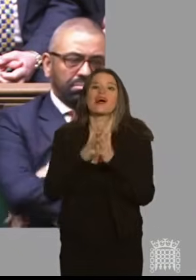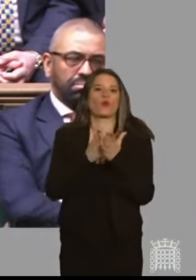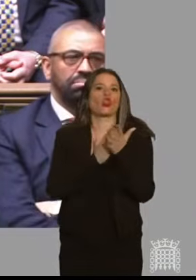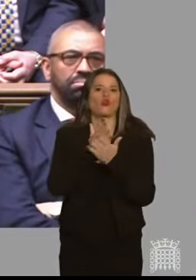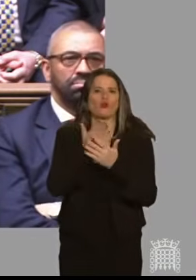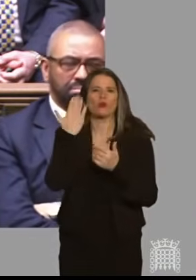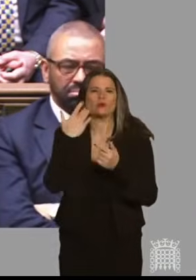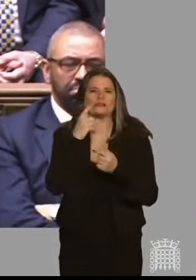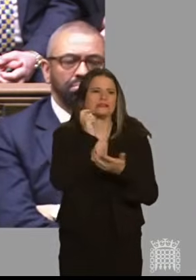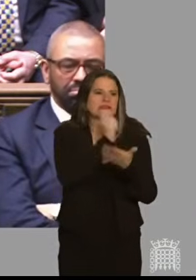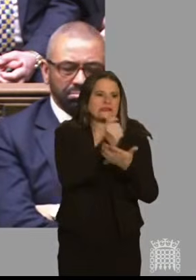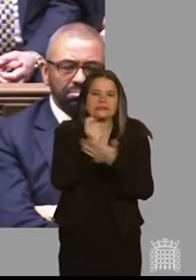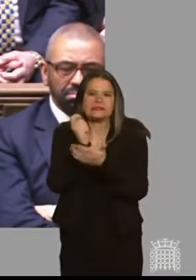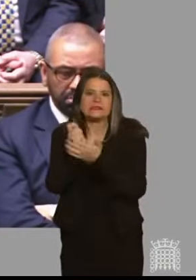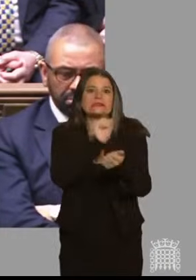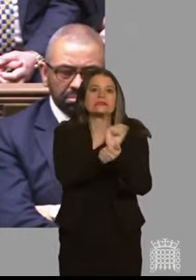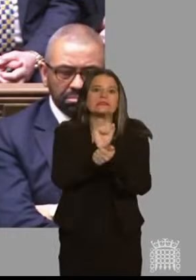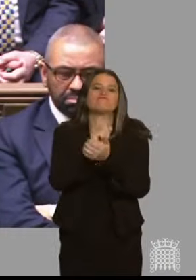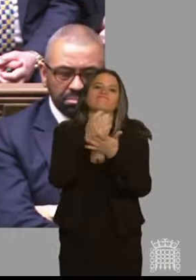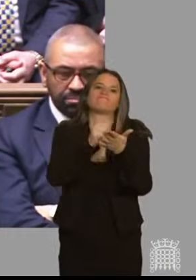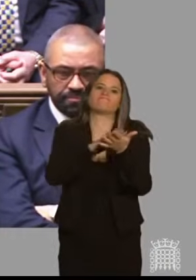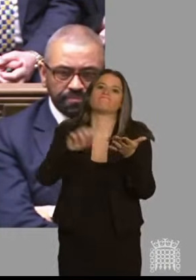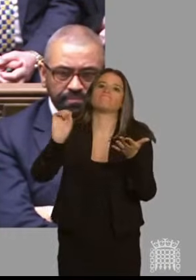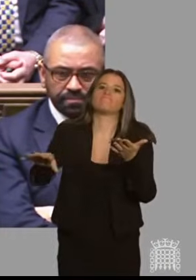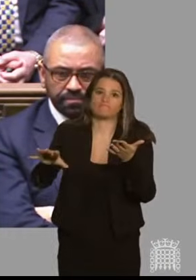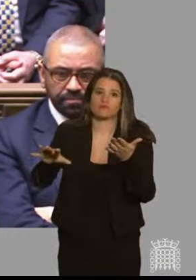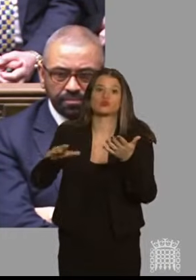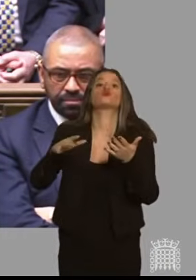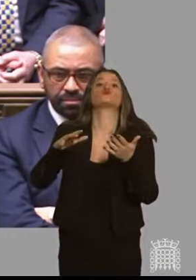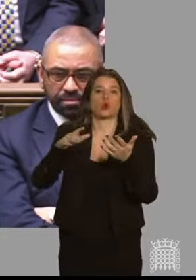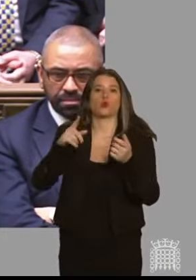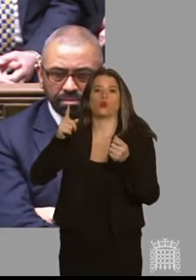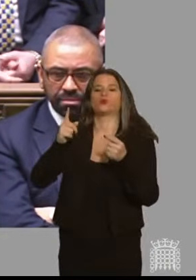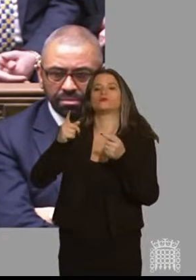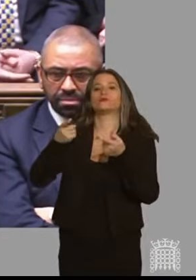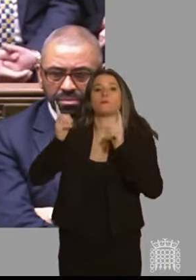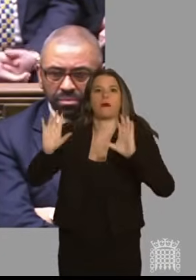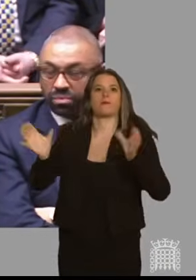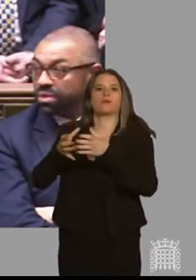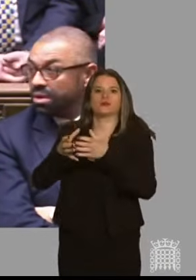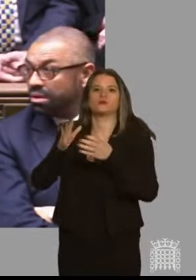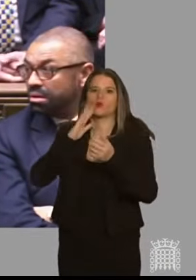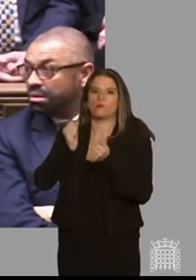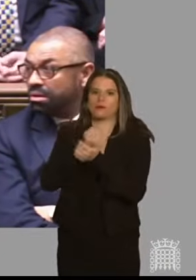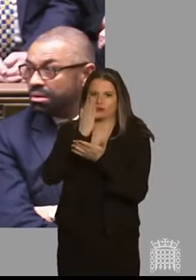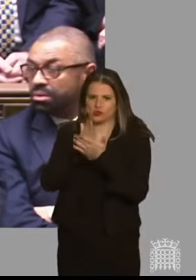innocent sub-postmasters have fought long and hard for justice. With this bill, we will deliver it.